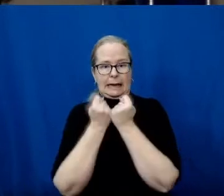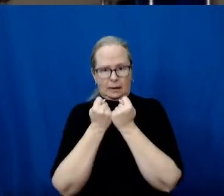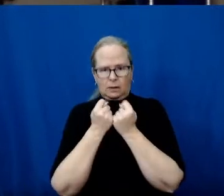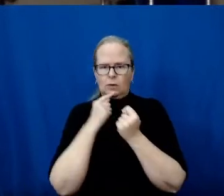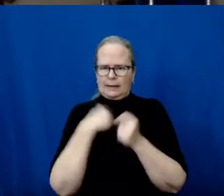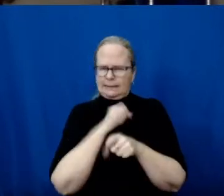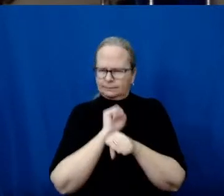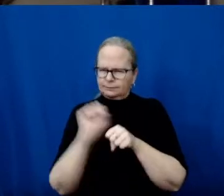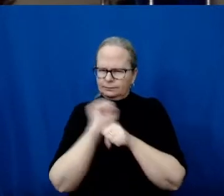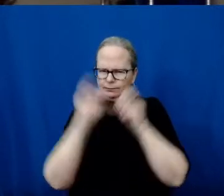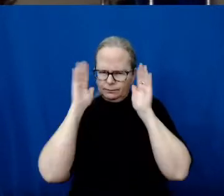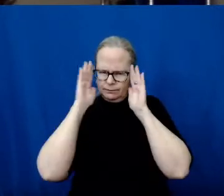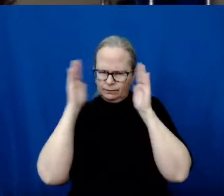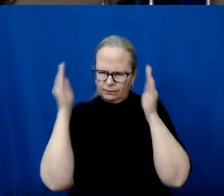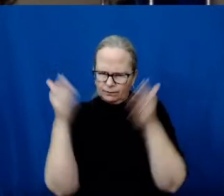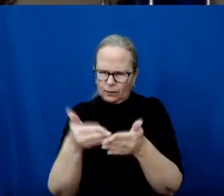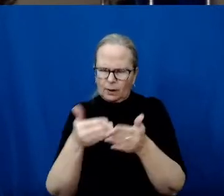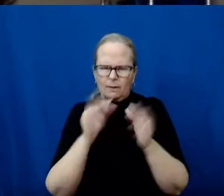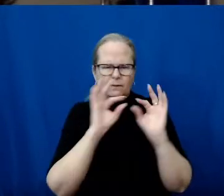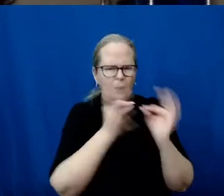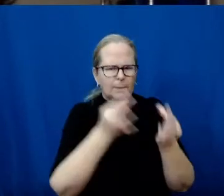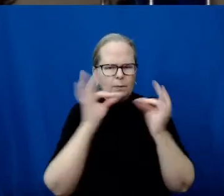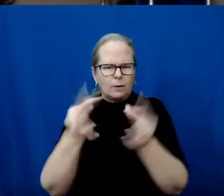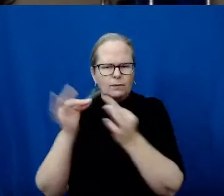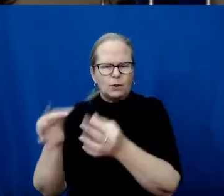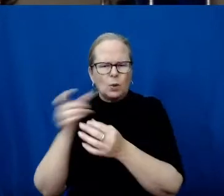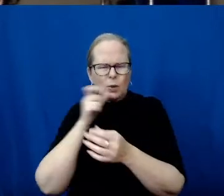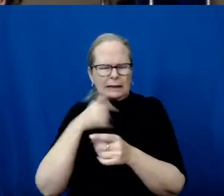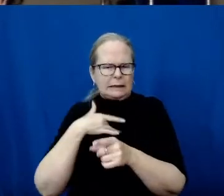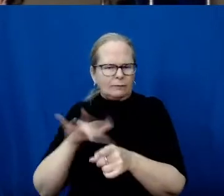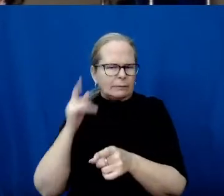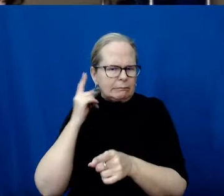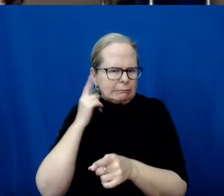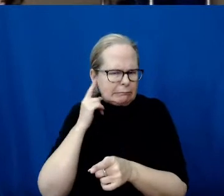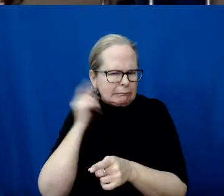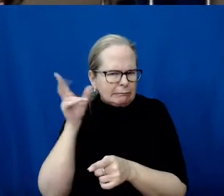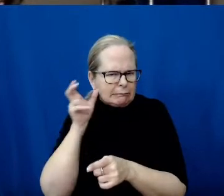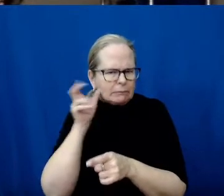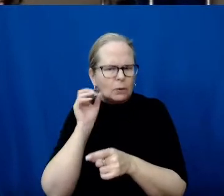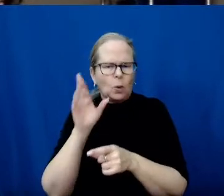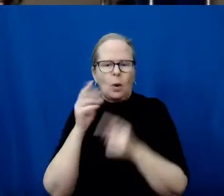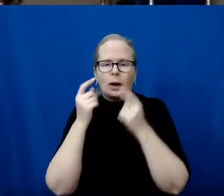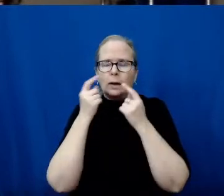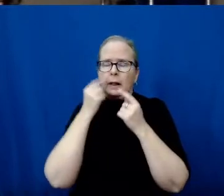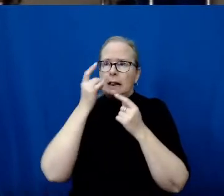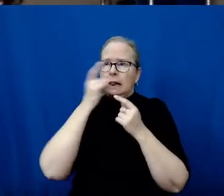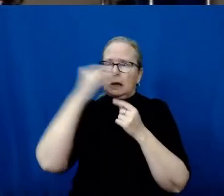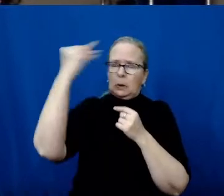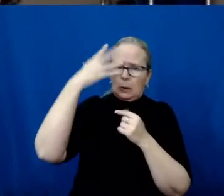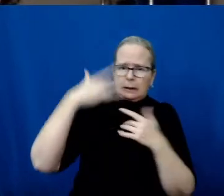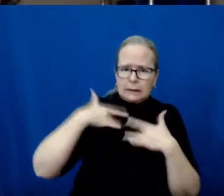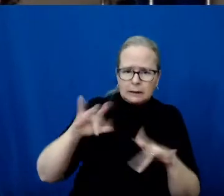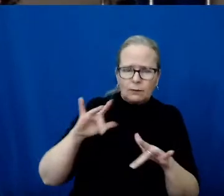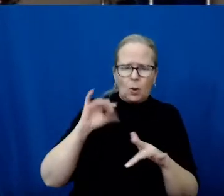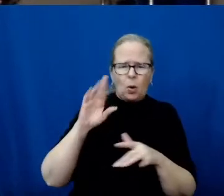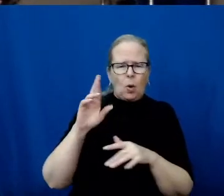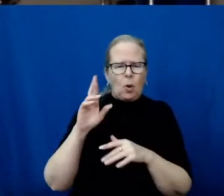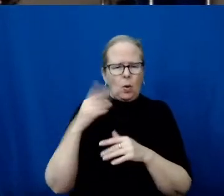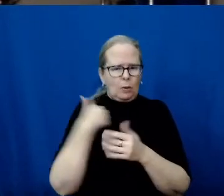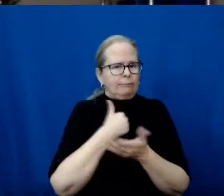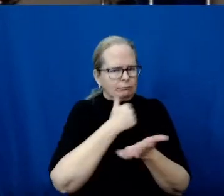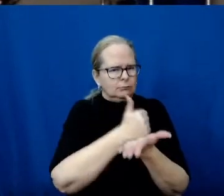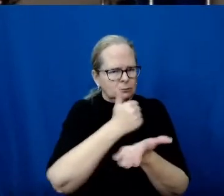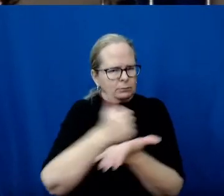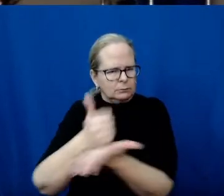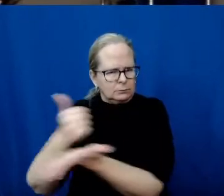sensitivities to, sound and light, and on our team and in our families. And so, it's more about doing something